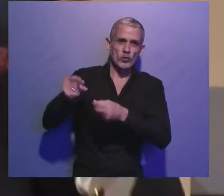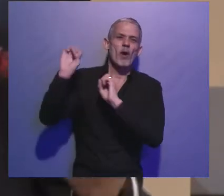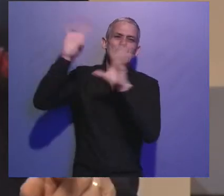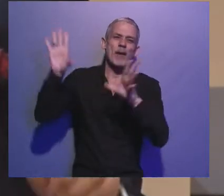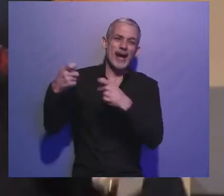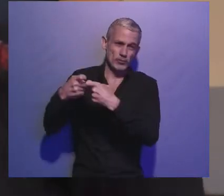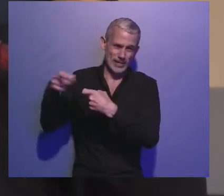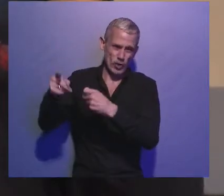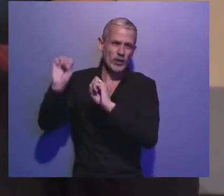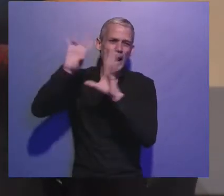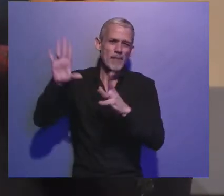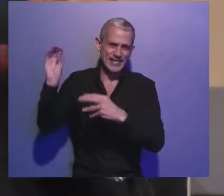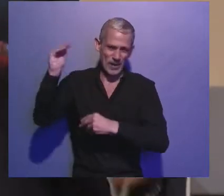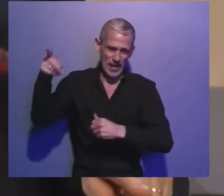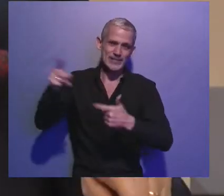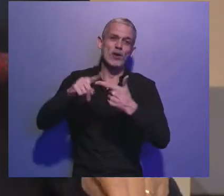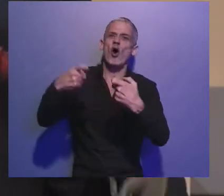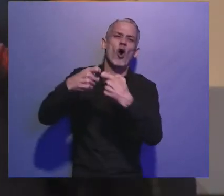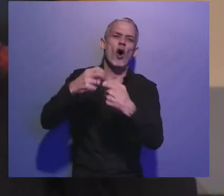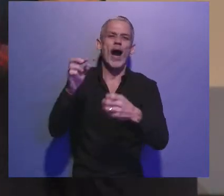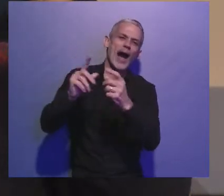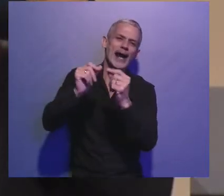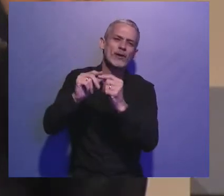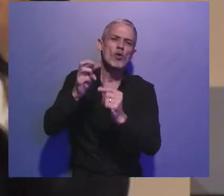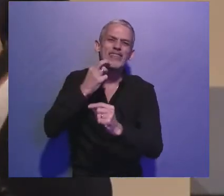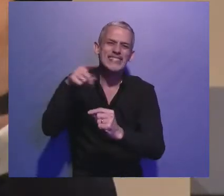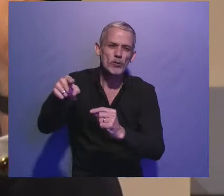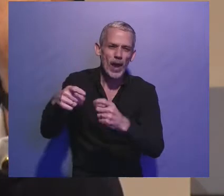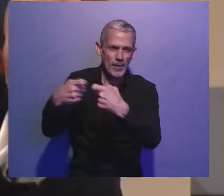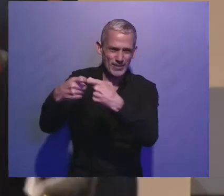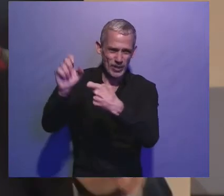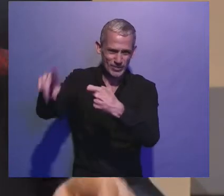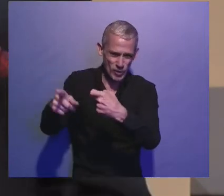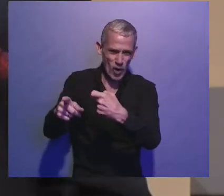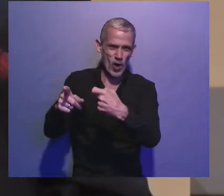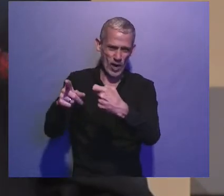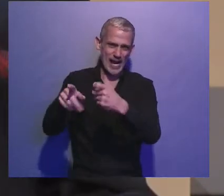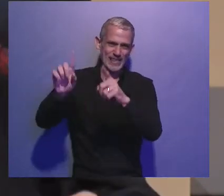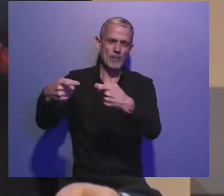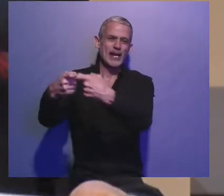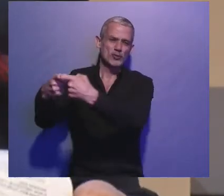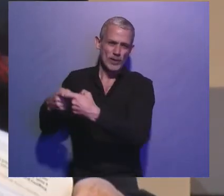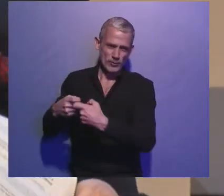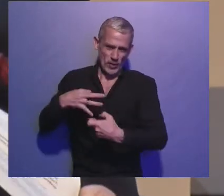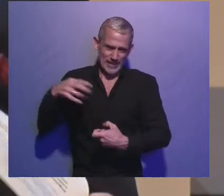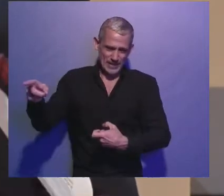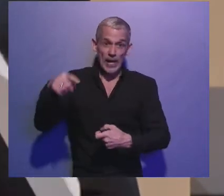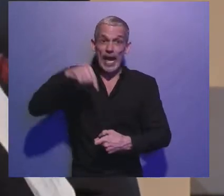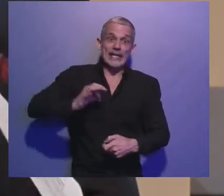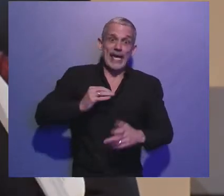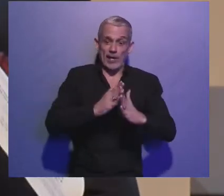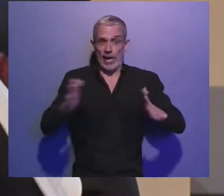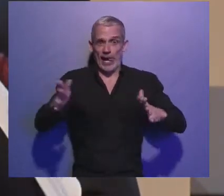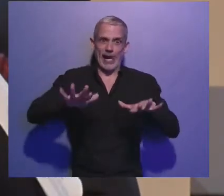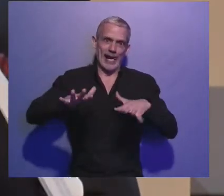more resources to work together with Transparency Brazil, with Article 19, and with other civil society